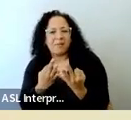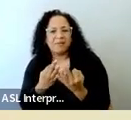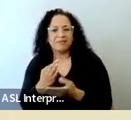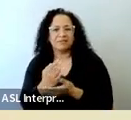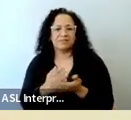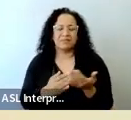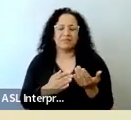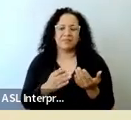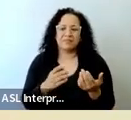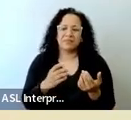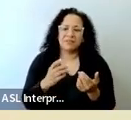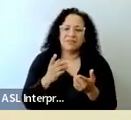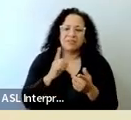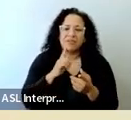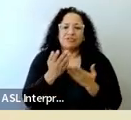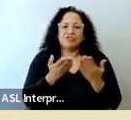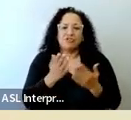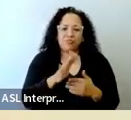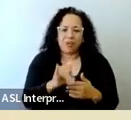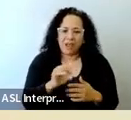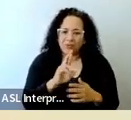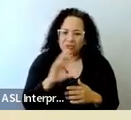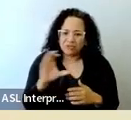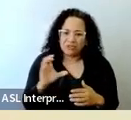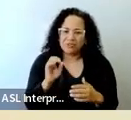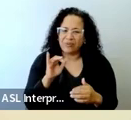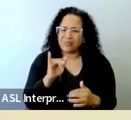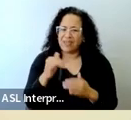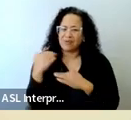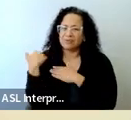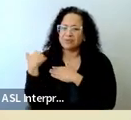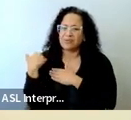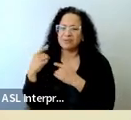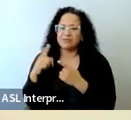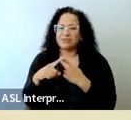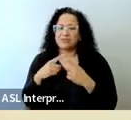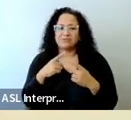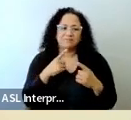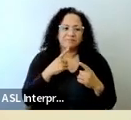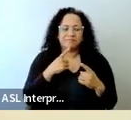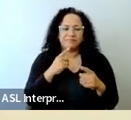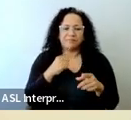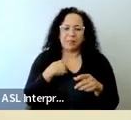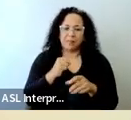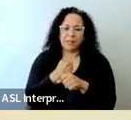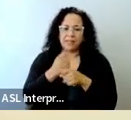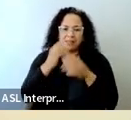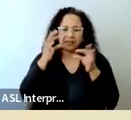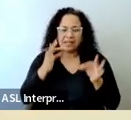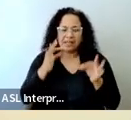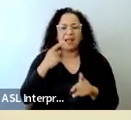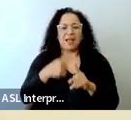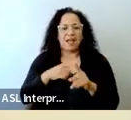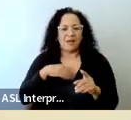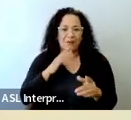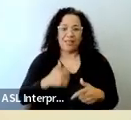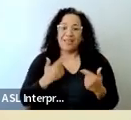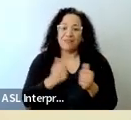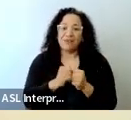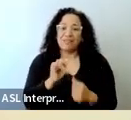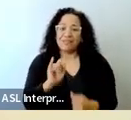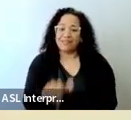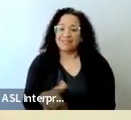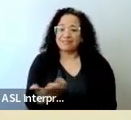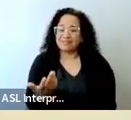individuals that are served by a regional center. So really that responsibility to say, I'm going to make this decision and I'm going to live with it. Basically, I'm